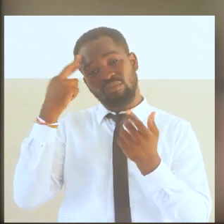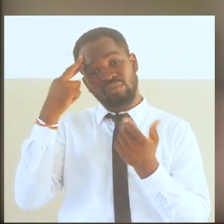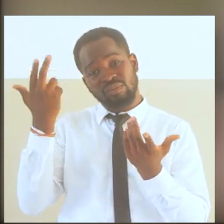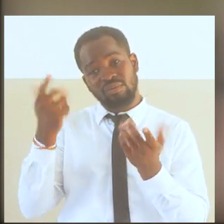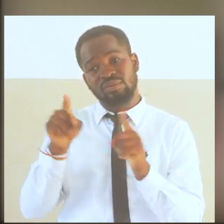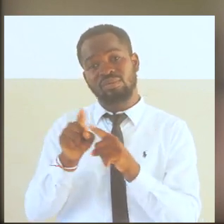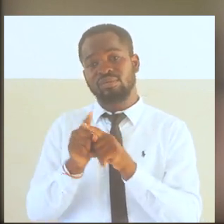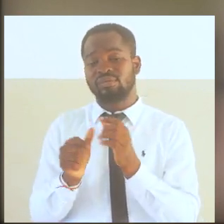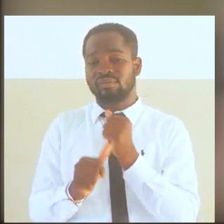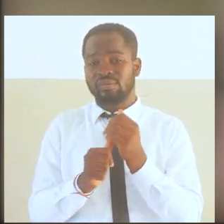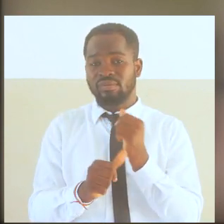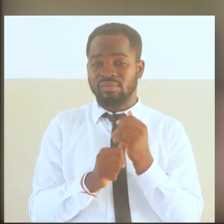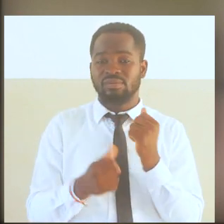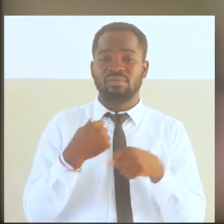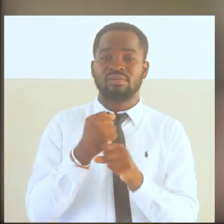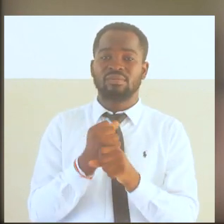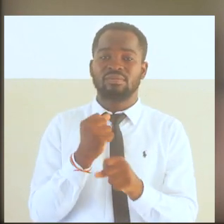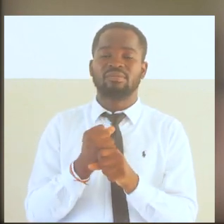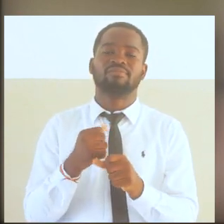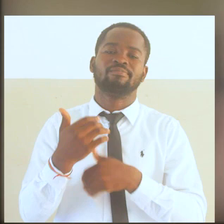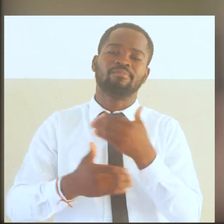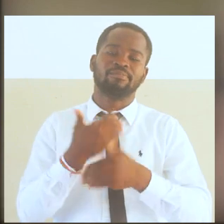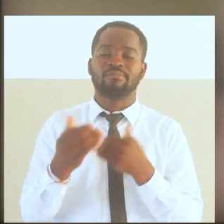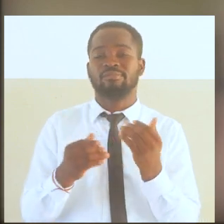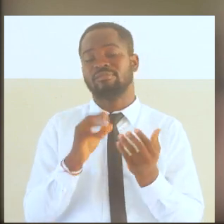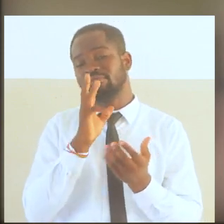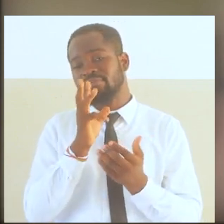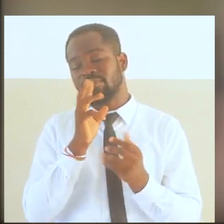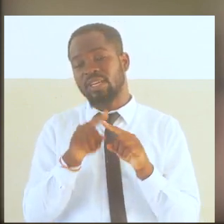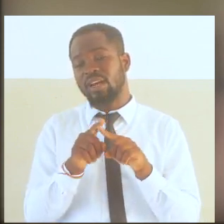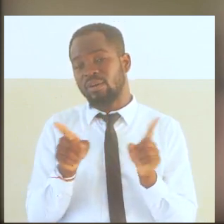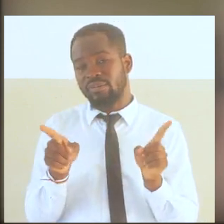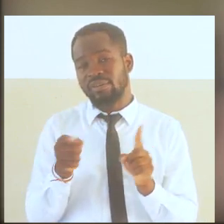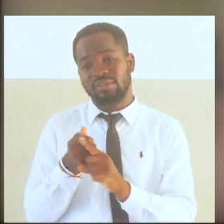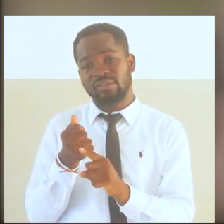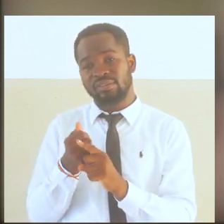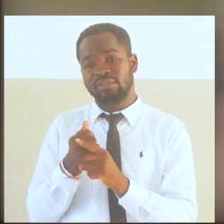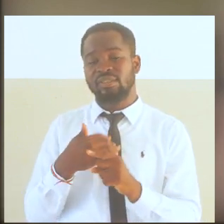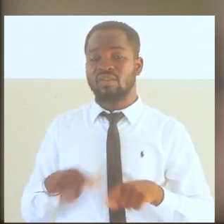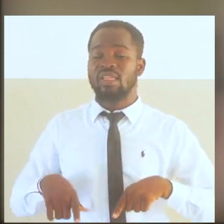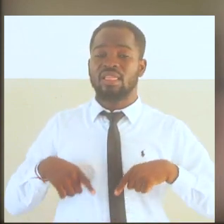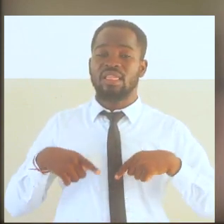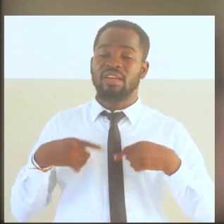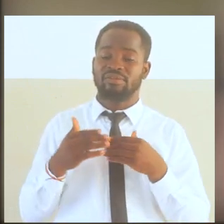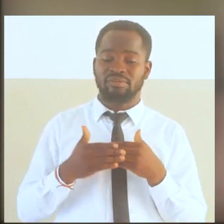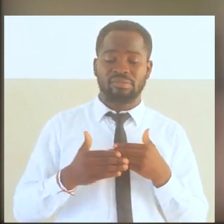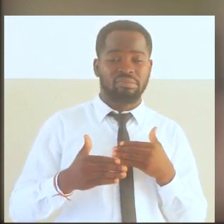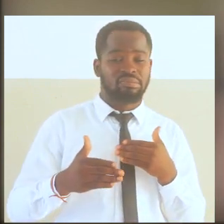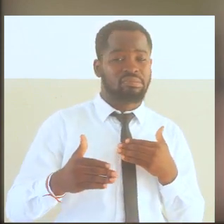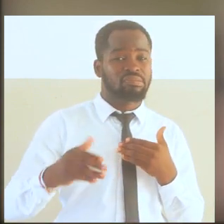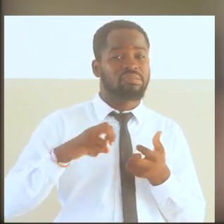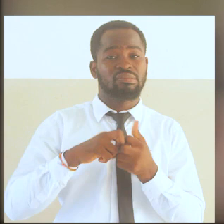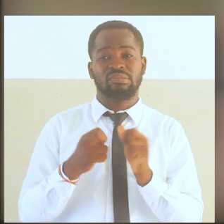her. So it even affected the family resources. Even the food to eat